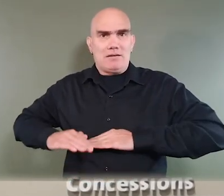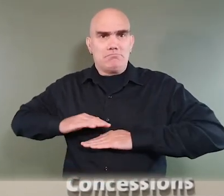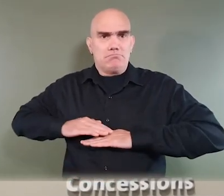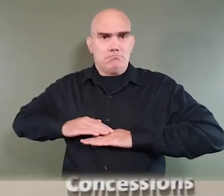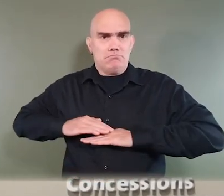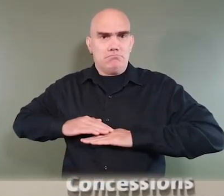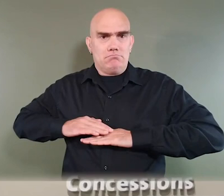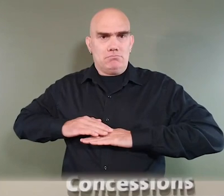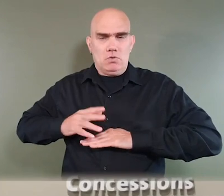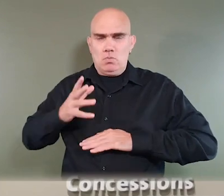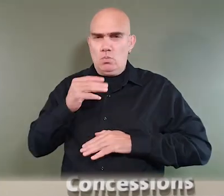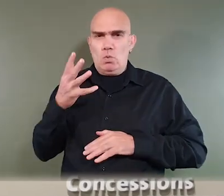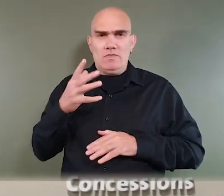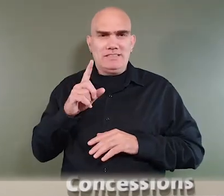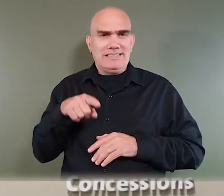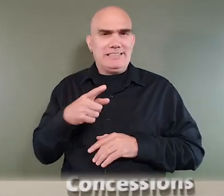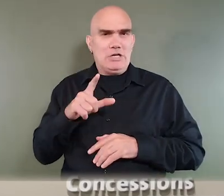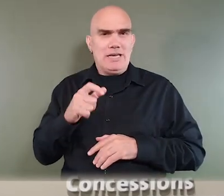leg stretch.